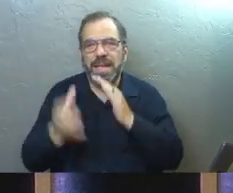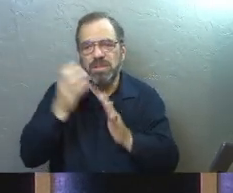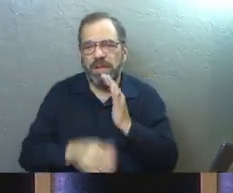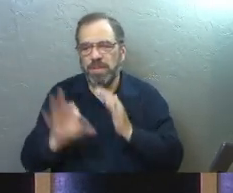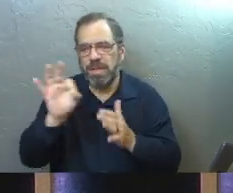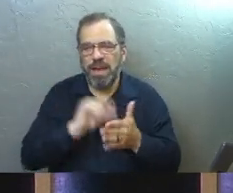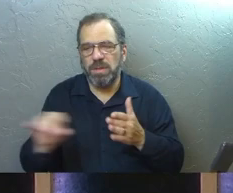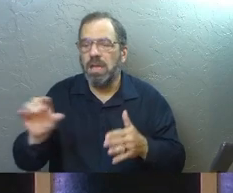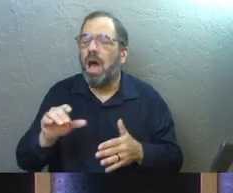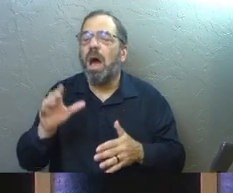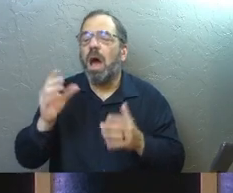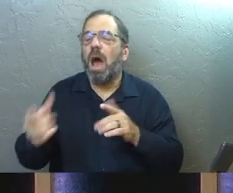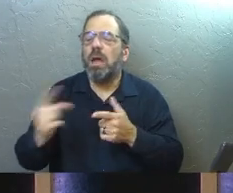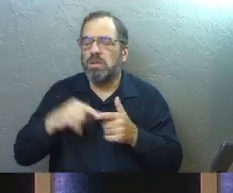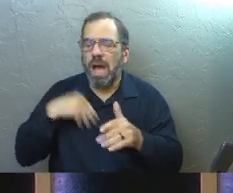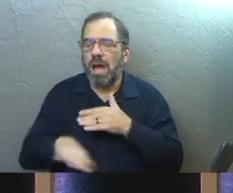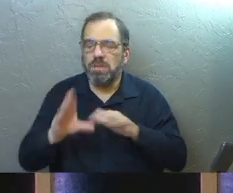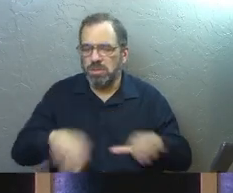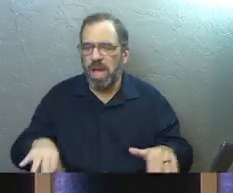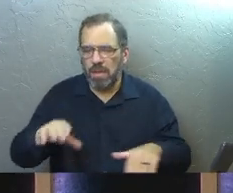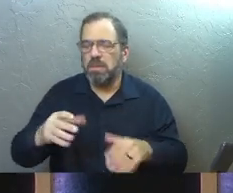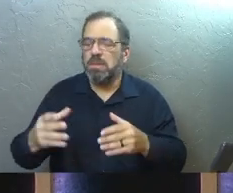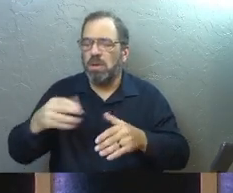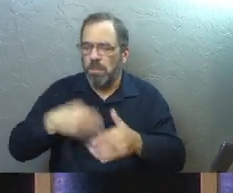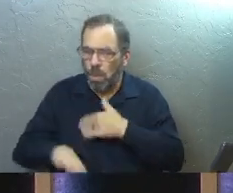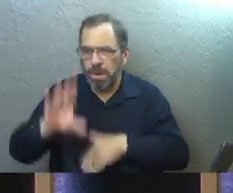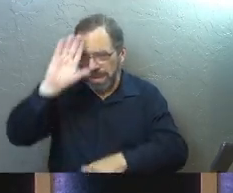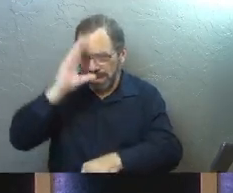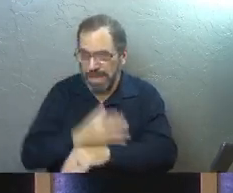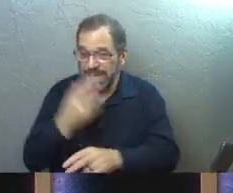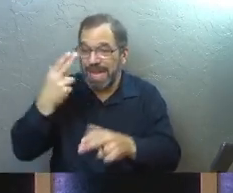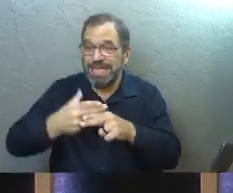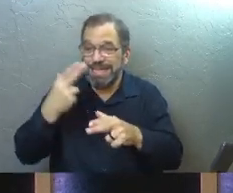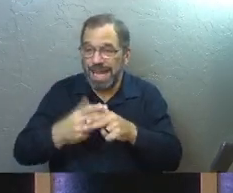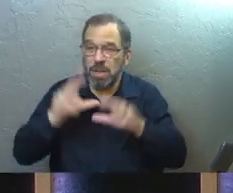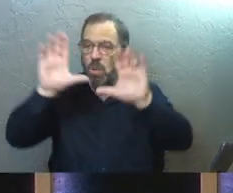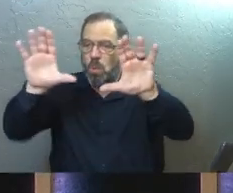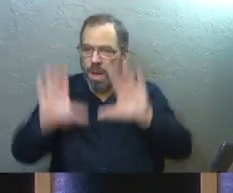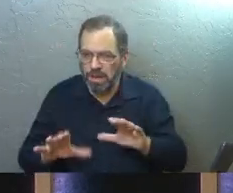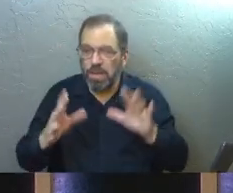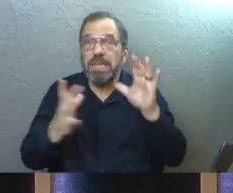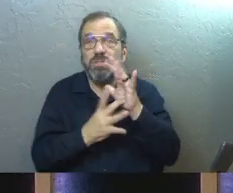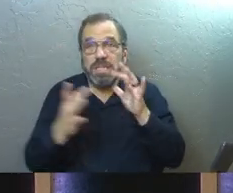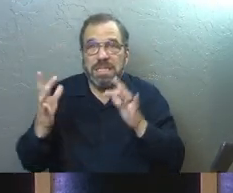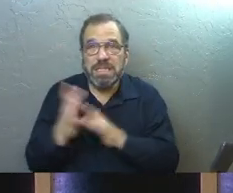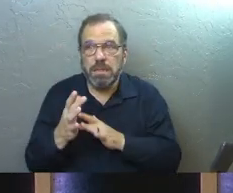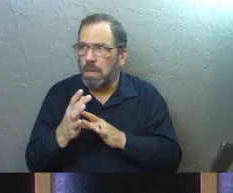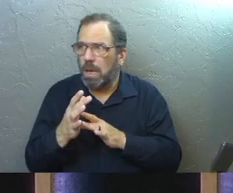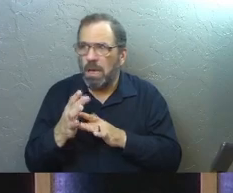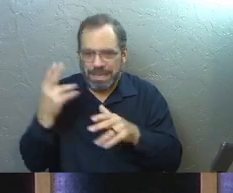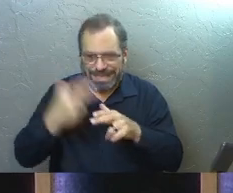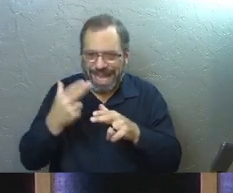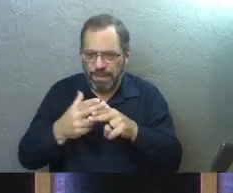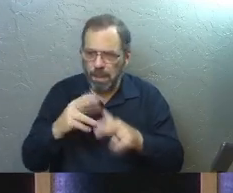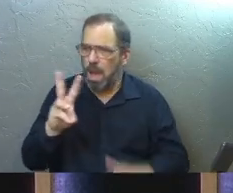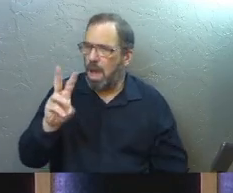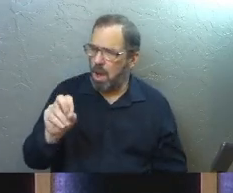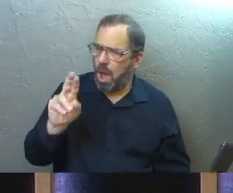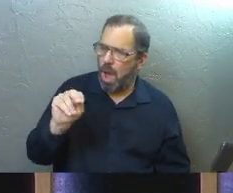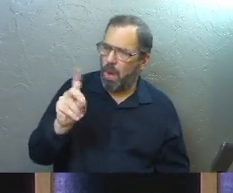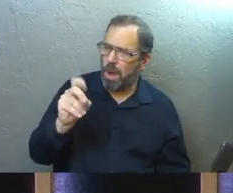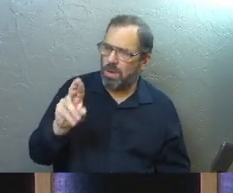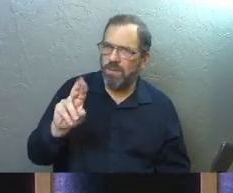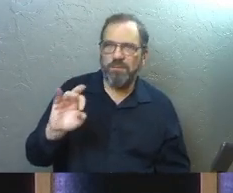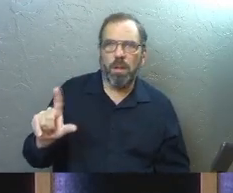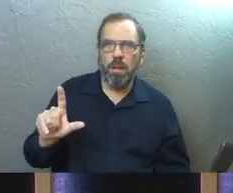9:6. For unto us a child is born, unto us a son is given, and his name will be called Wonderful. Jesus, one of Jesus' names will be that he will be